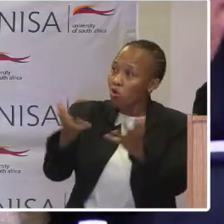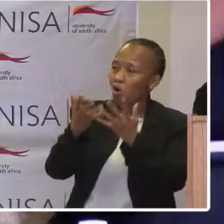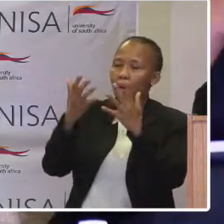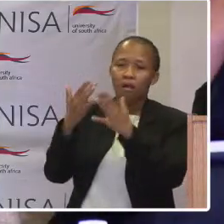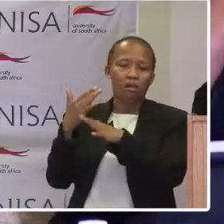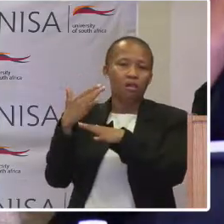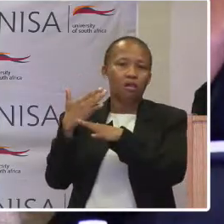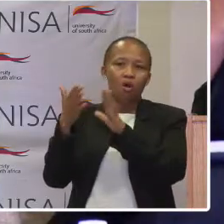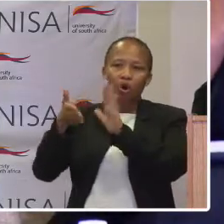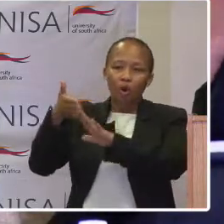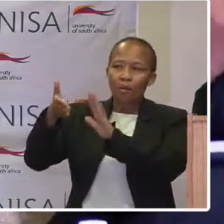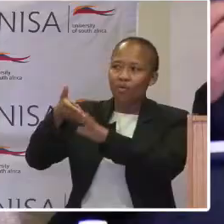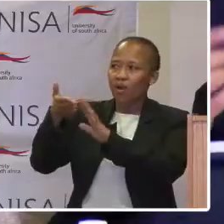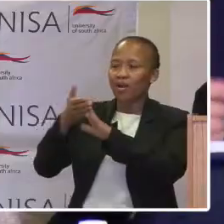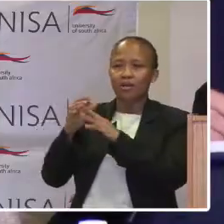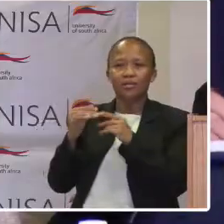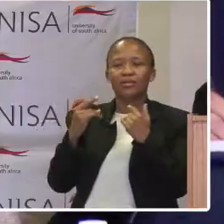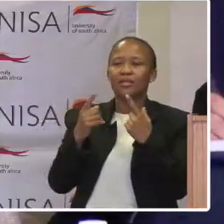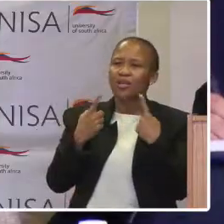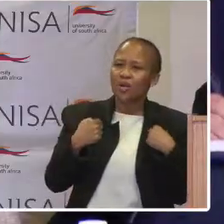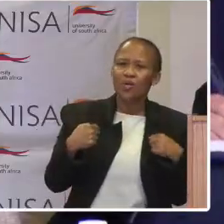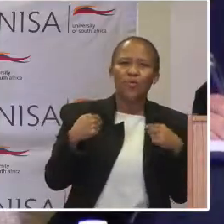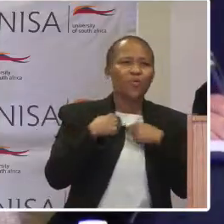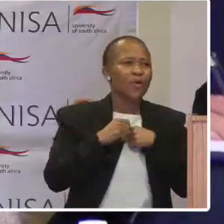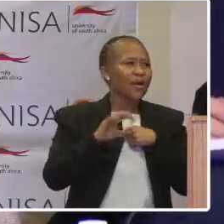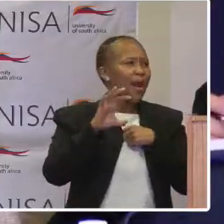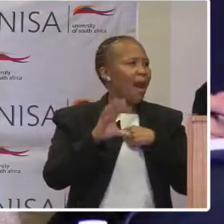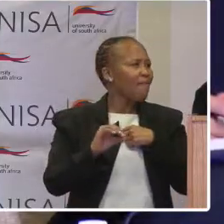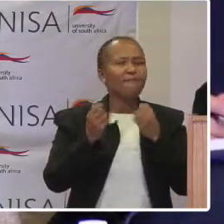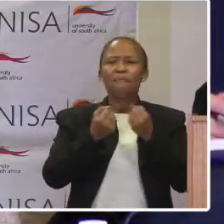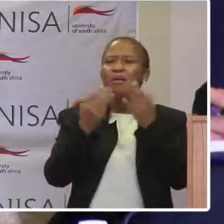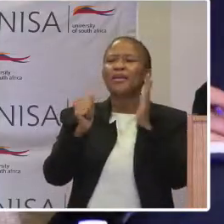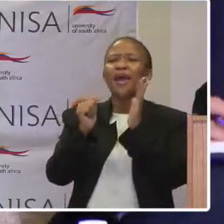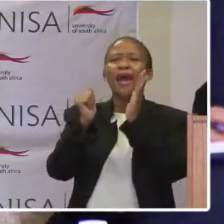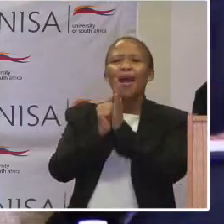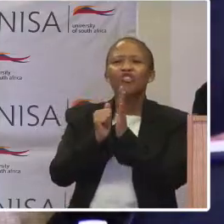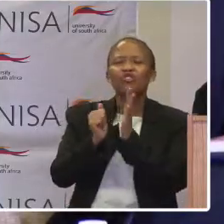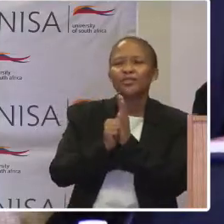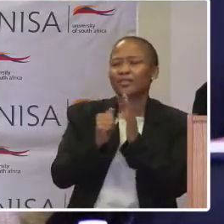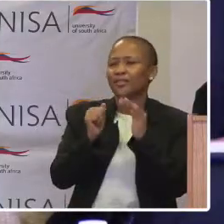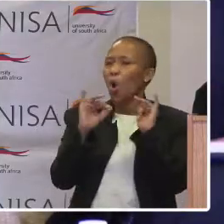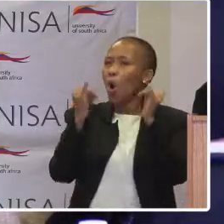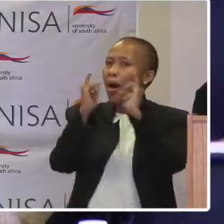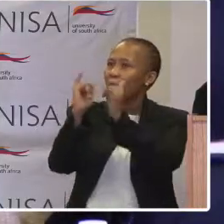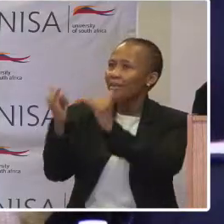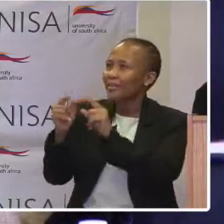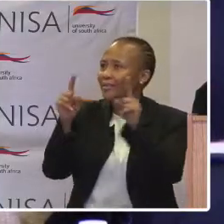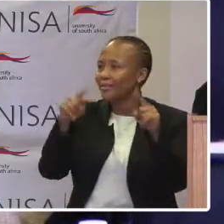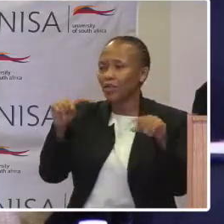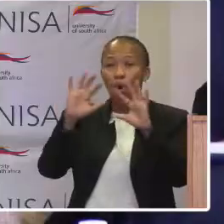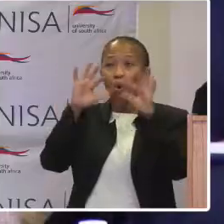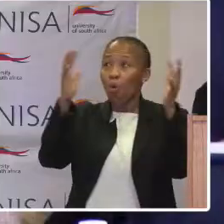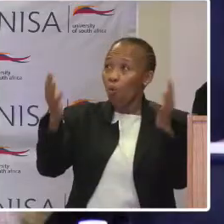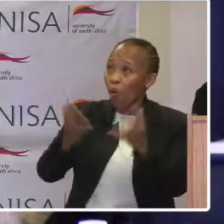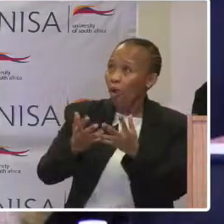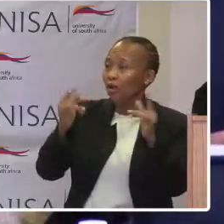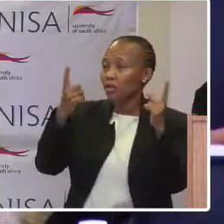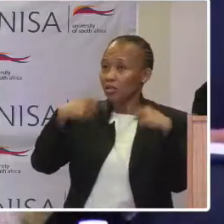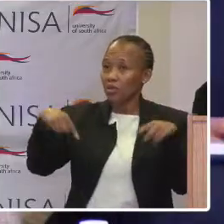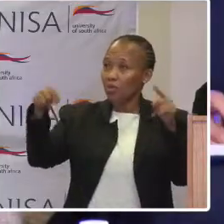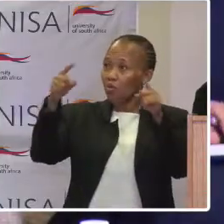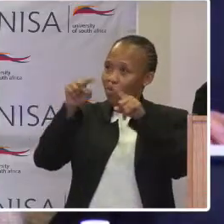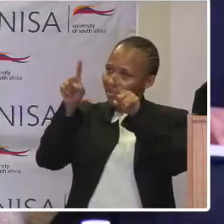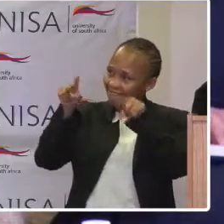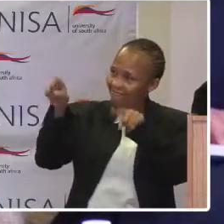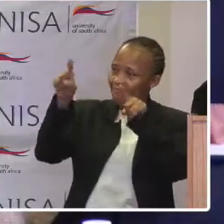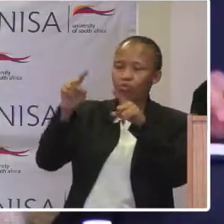of understanding with many space agencies around the world, where we share